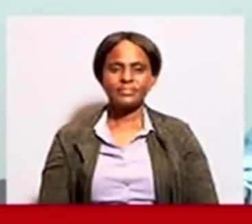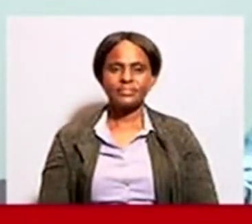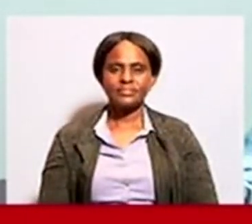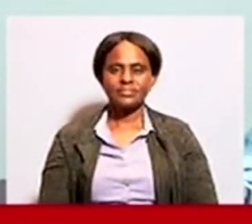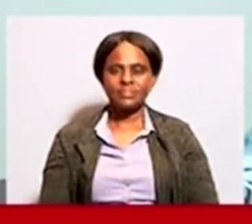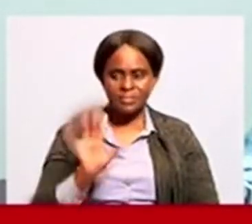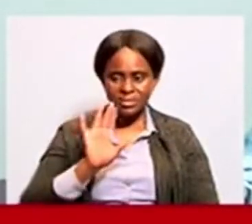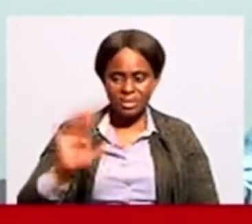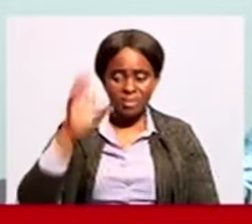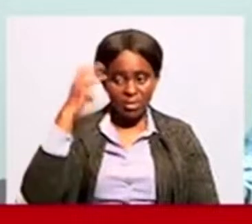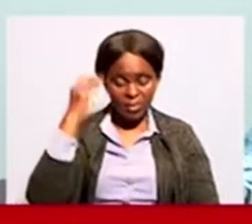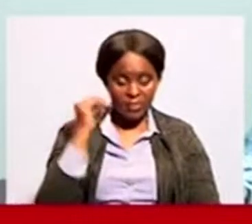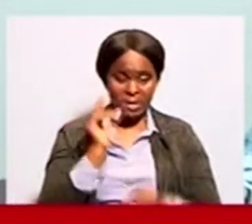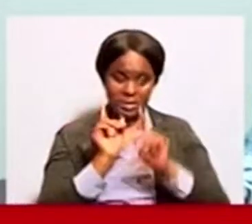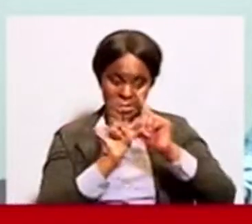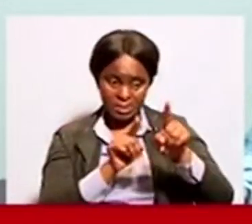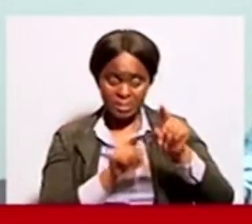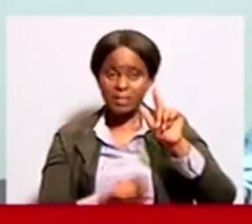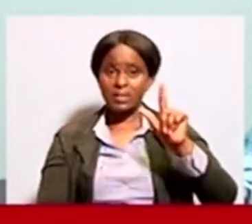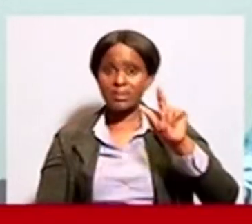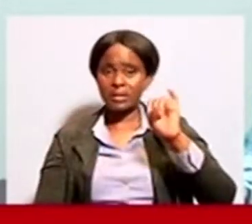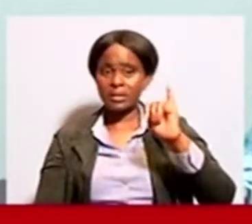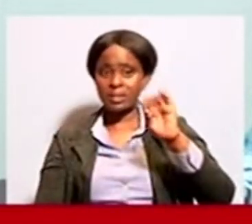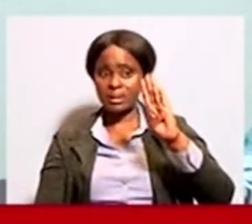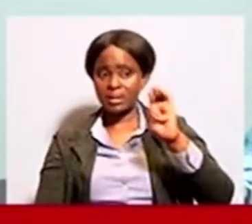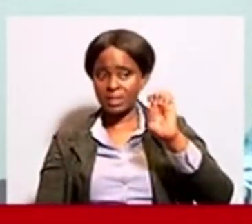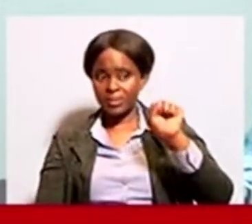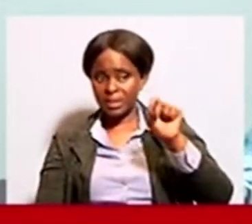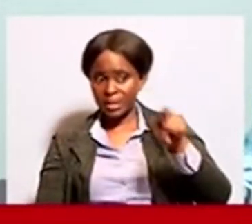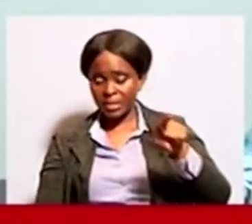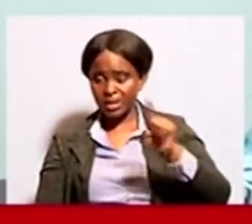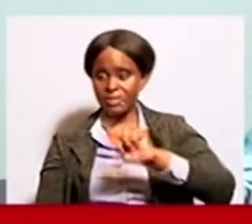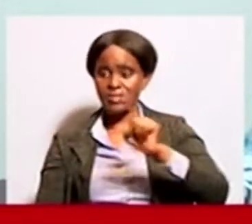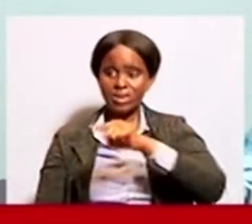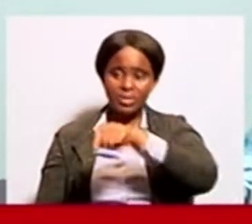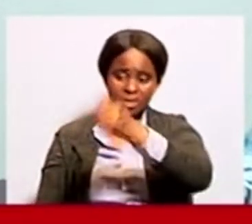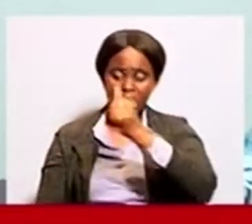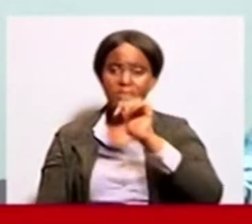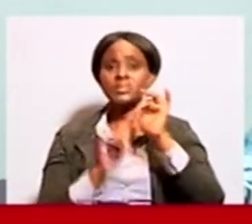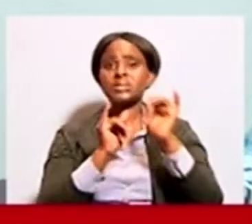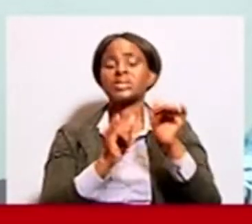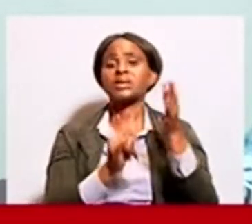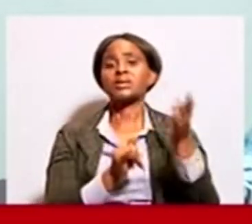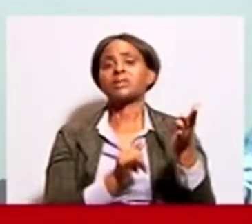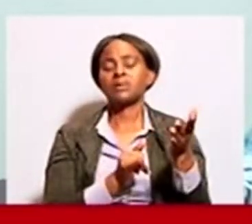From your office just to Libes there. Maybe that's where we even stay.